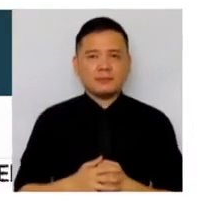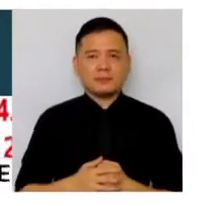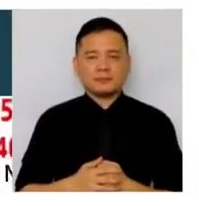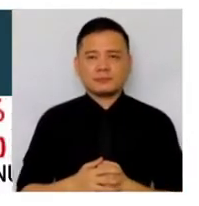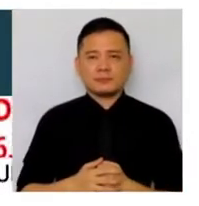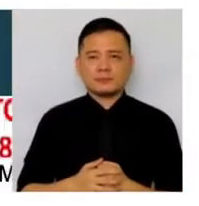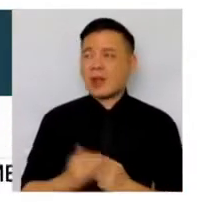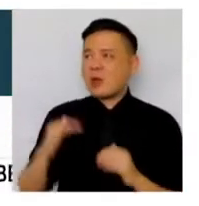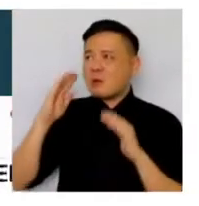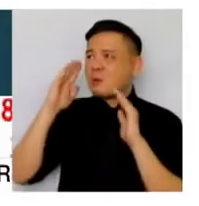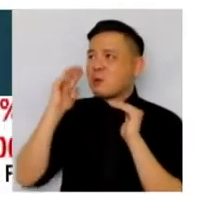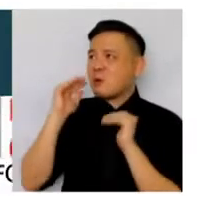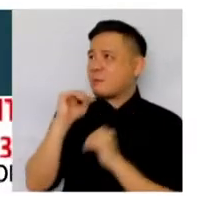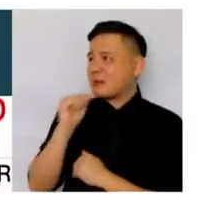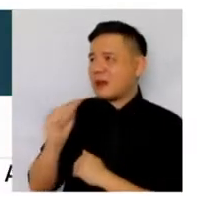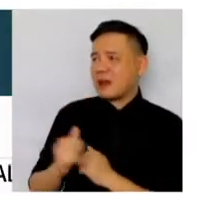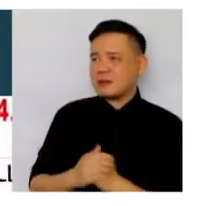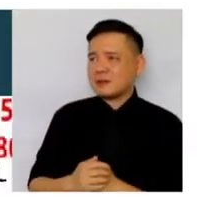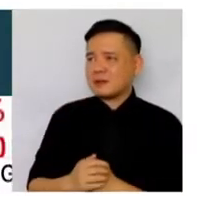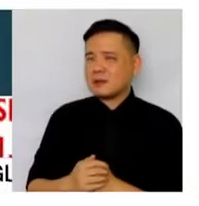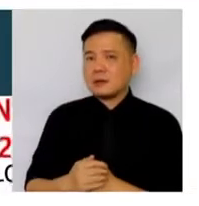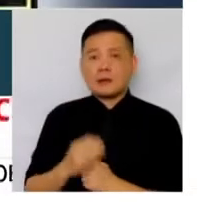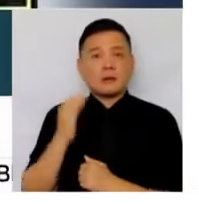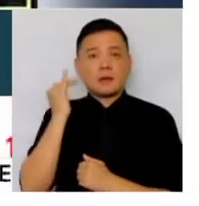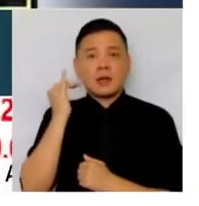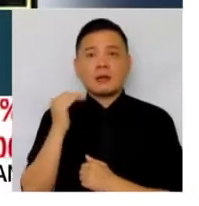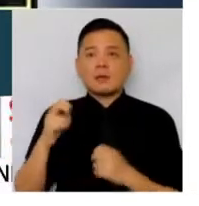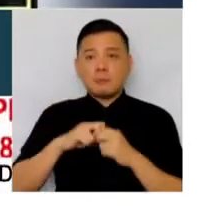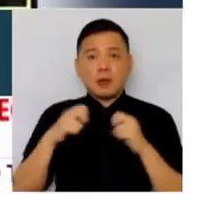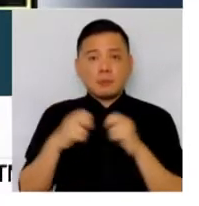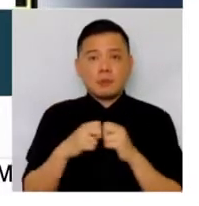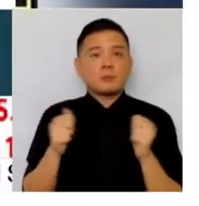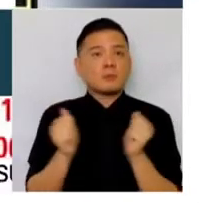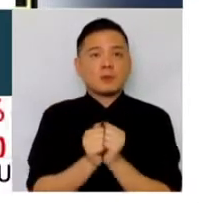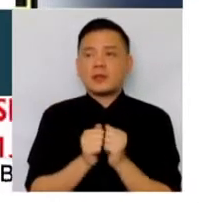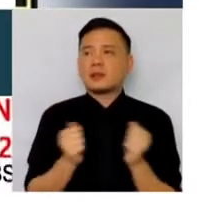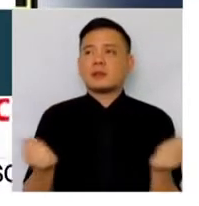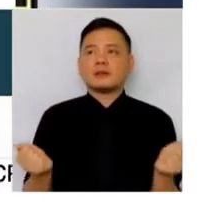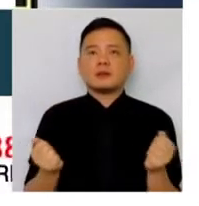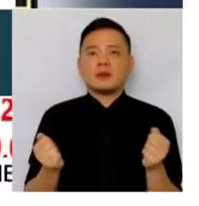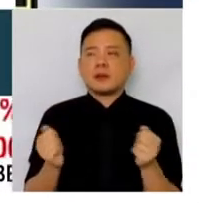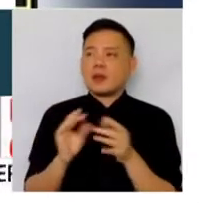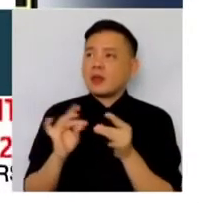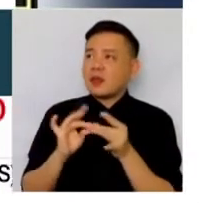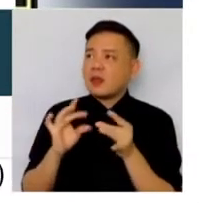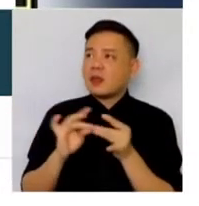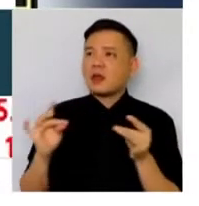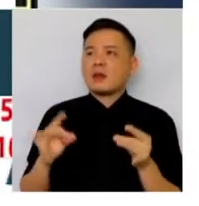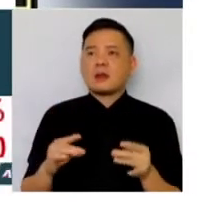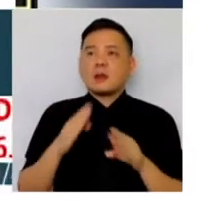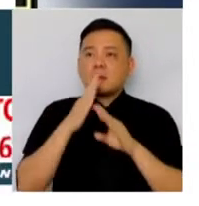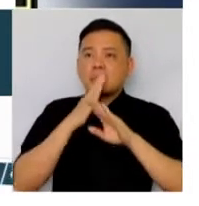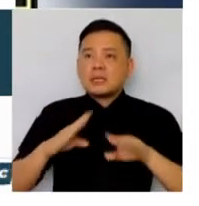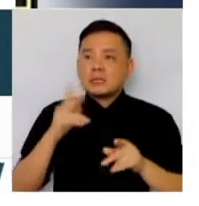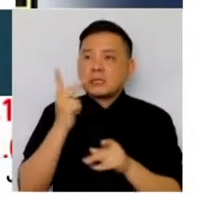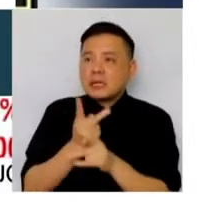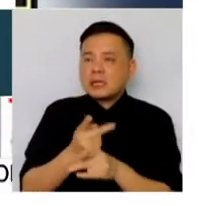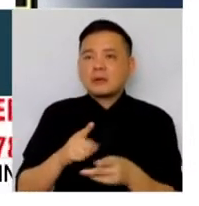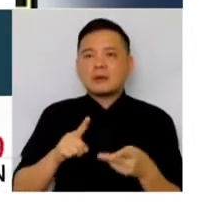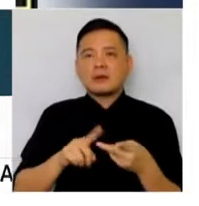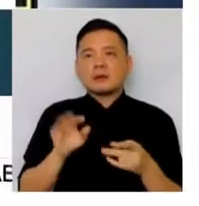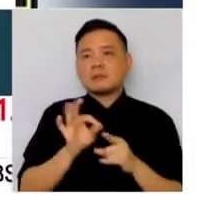I hope not. You know, that's the problem, Carmina, with euphemisms like peacekeeping force, a special